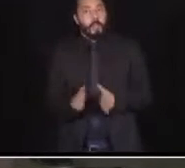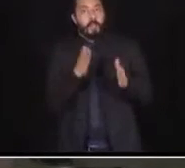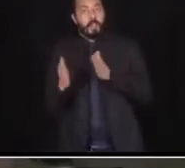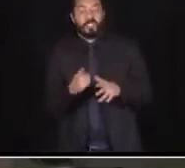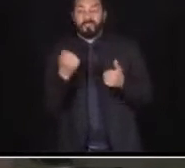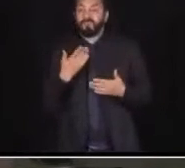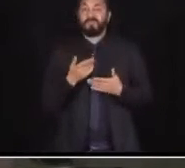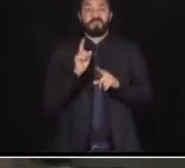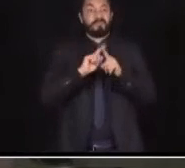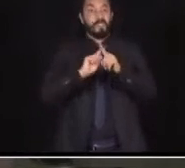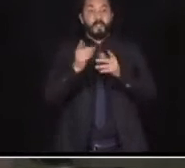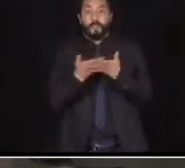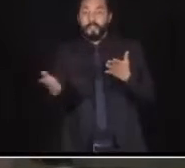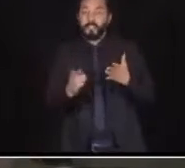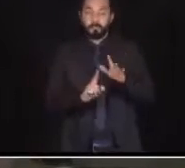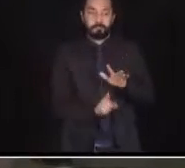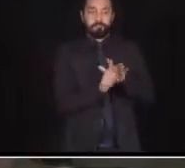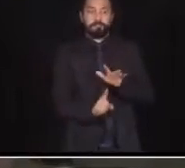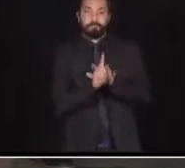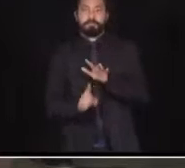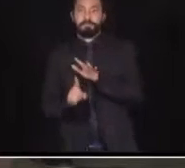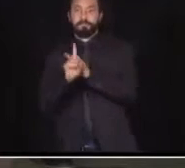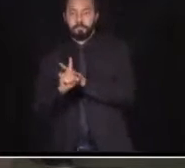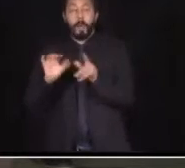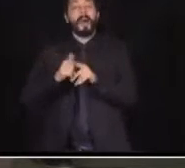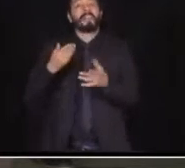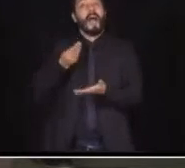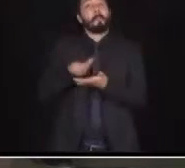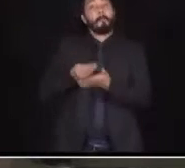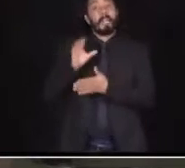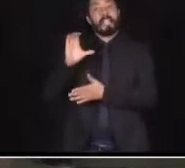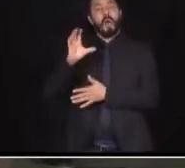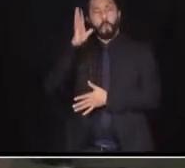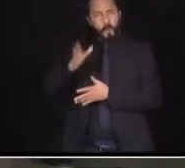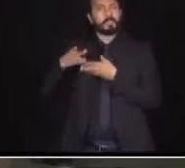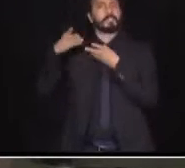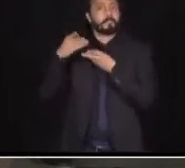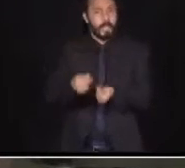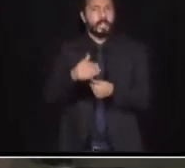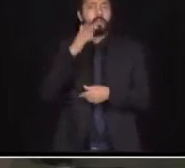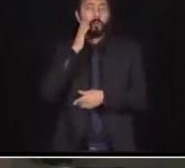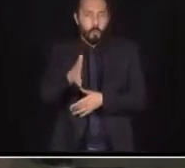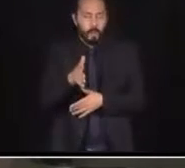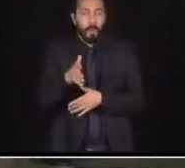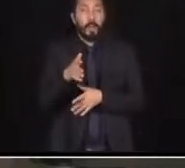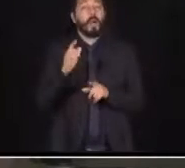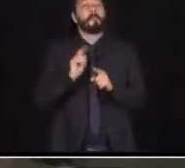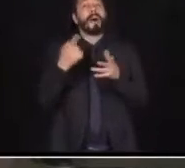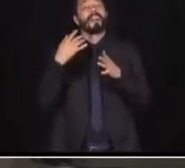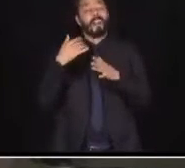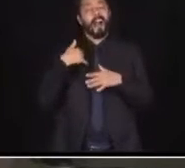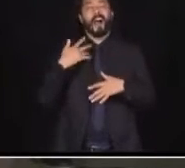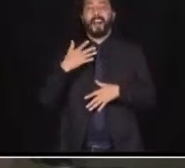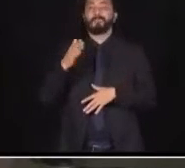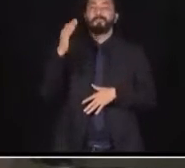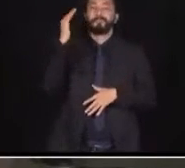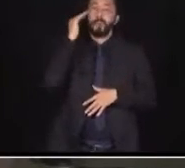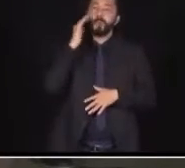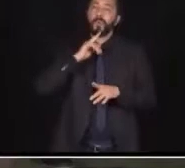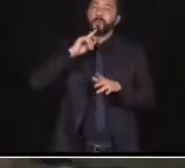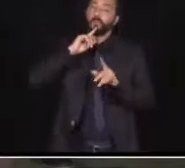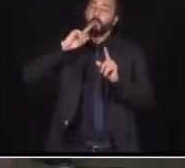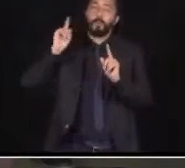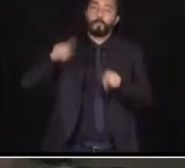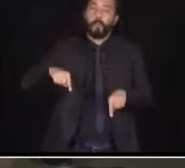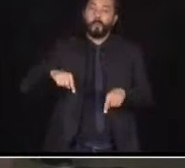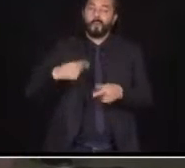do plan on spending that money. But when we're looking at the deficit, and I heard the report, and I